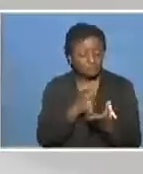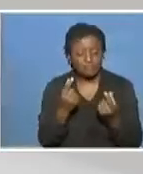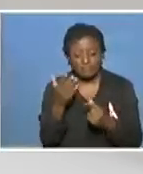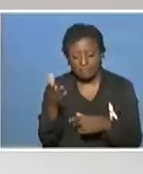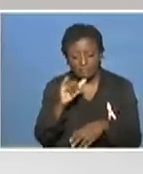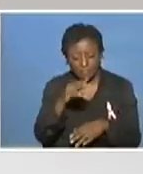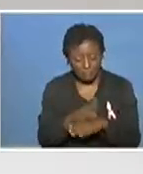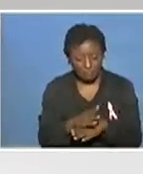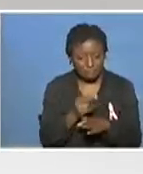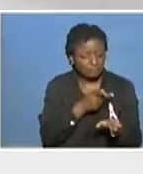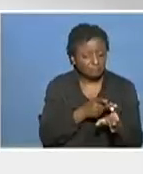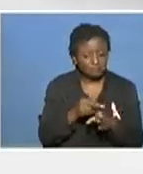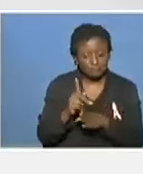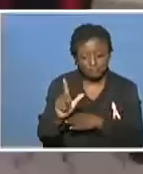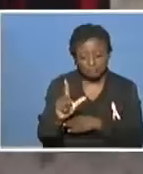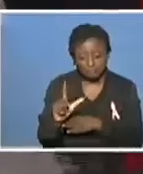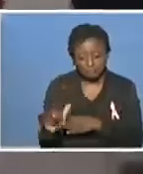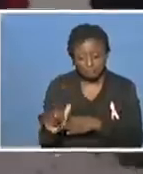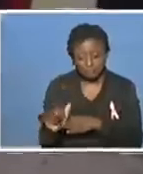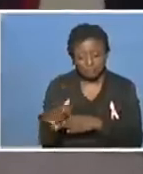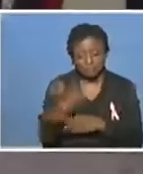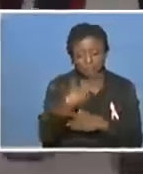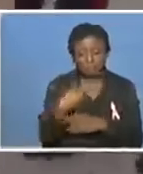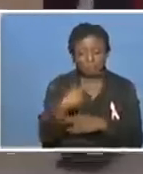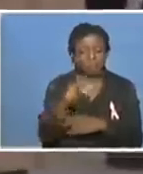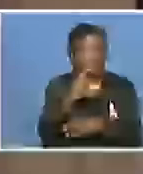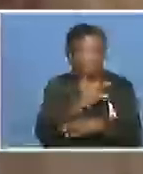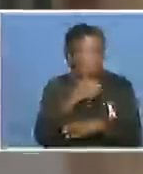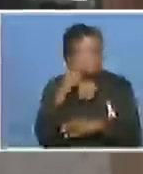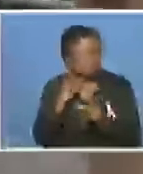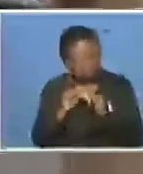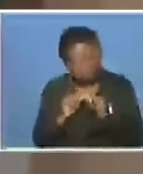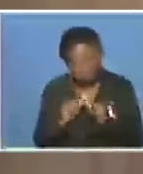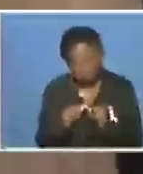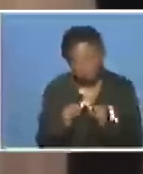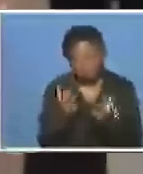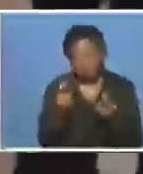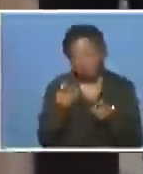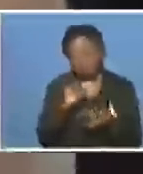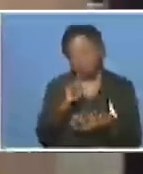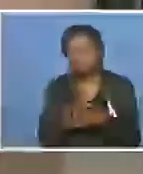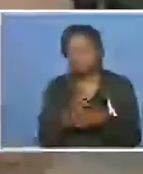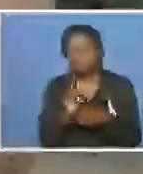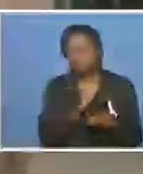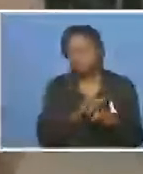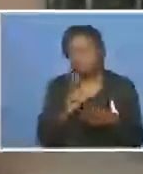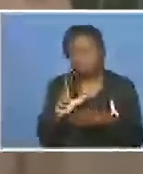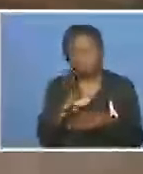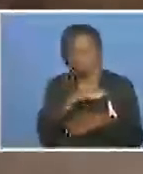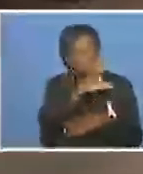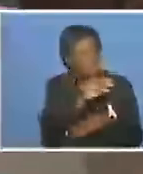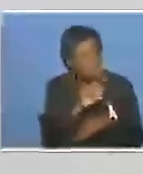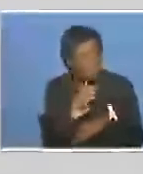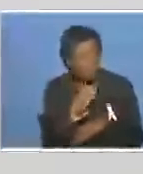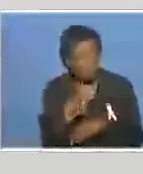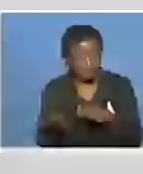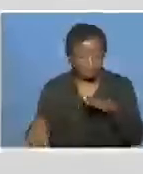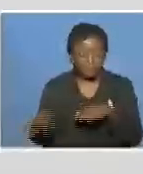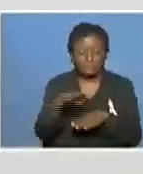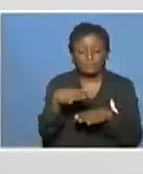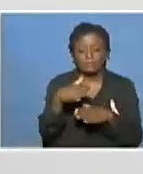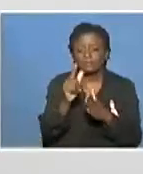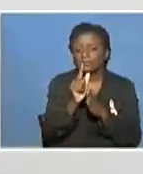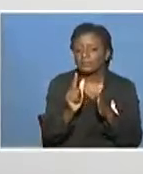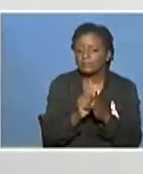professionally, and the police will continue to do their job professionally. No one is above the law.